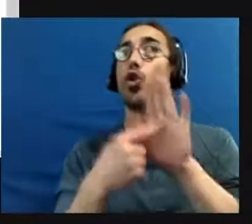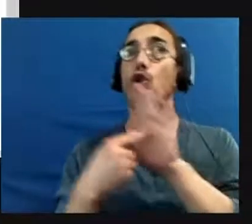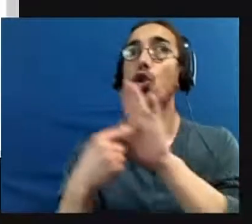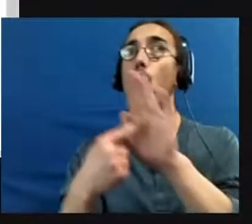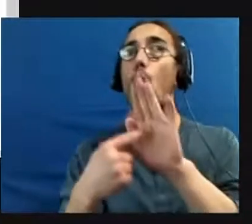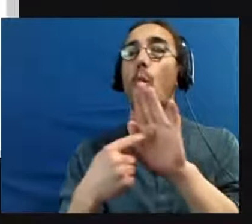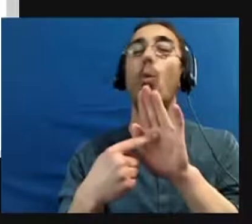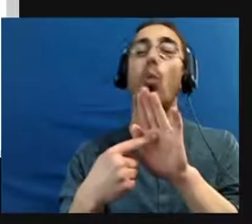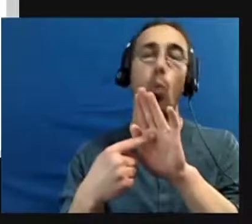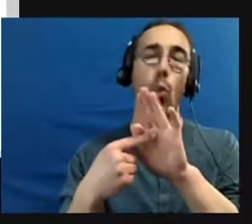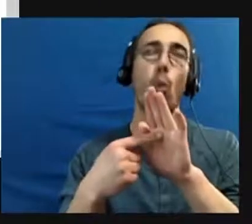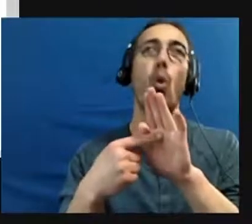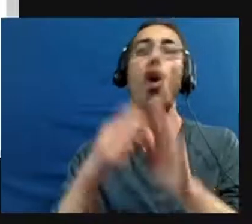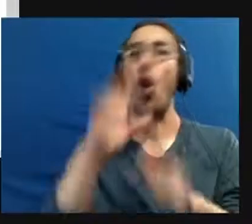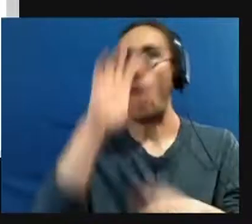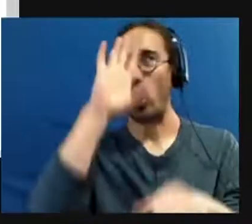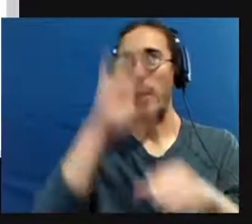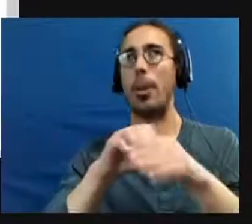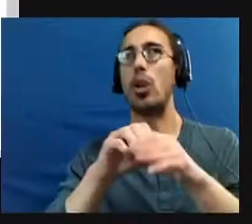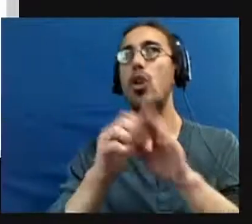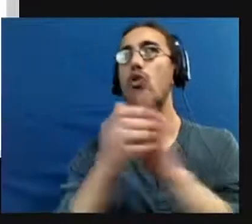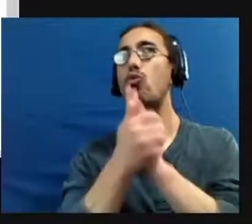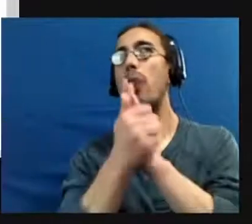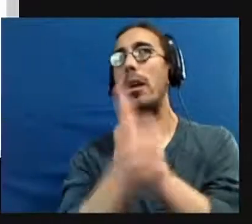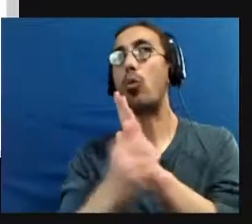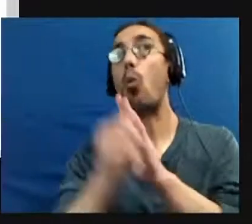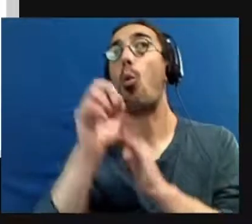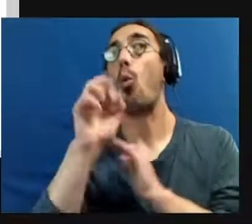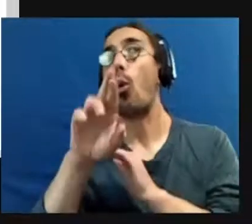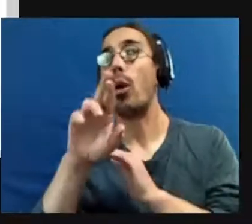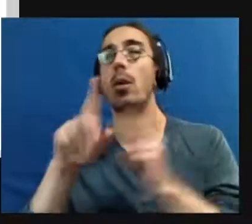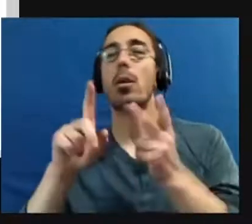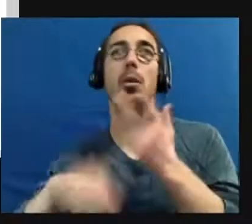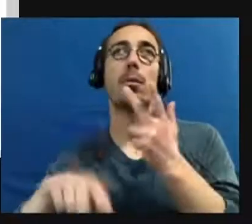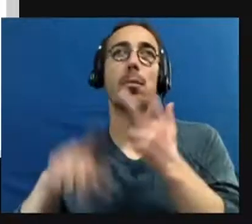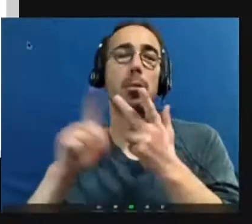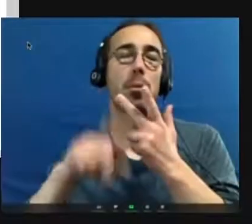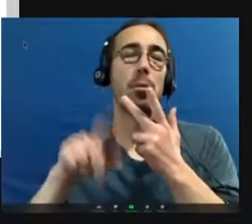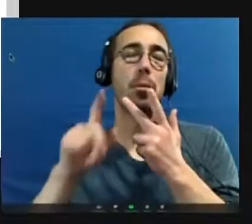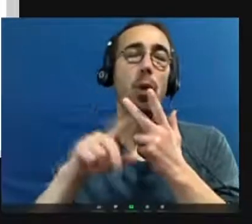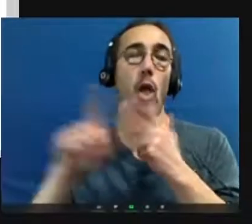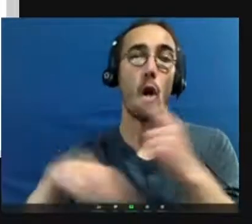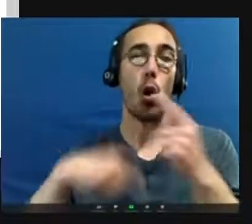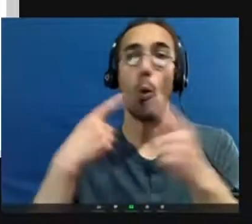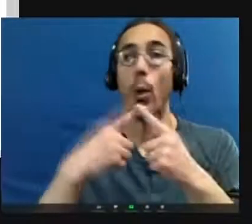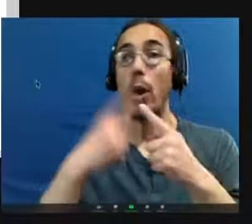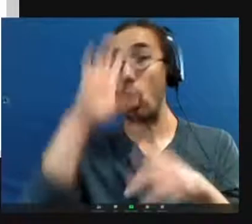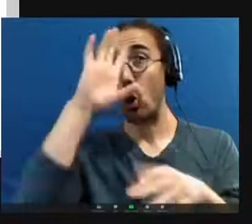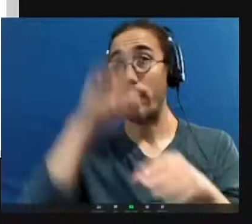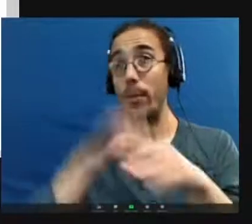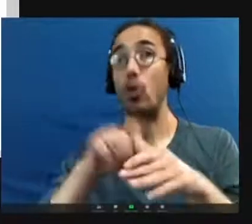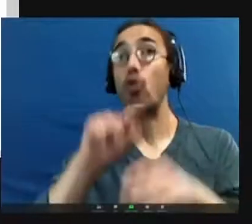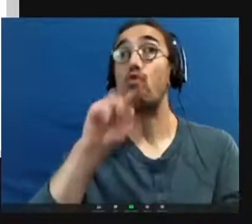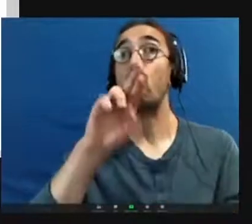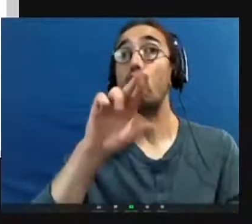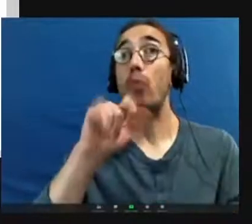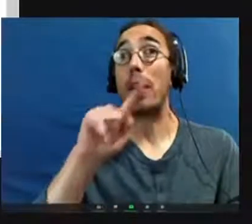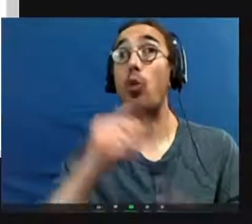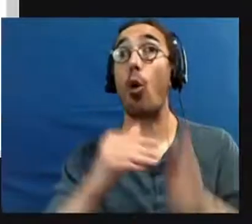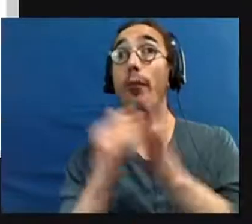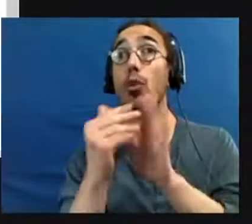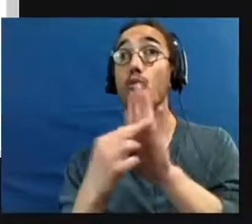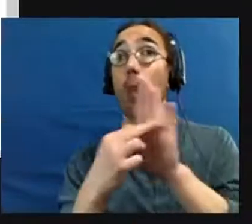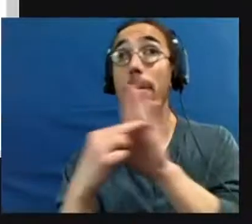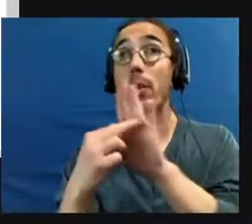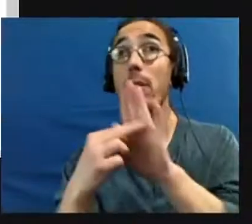traits. Or I think it's more specific to say, when autistic traits are often represented in media and when